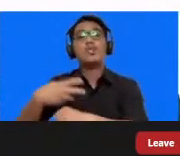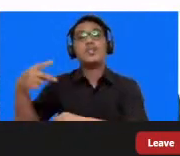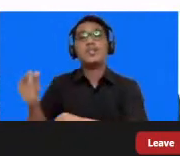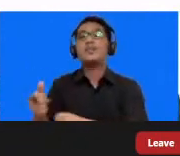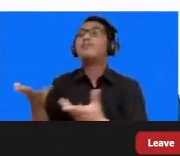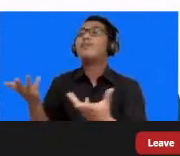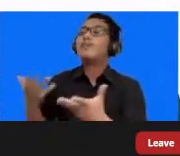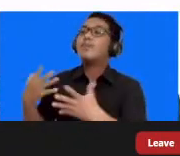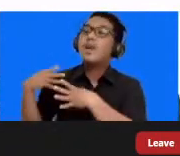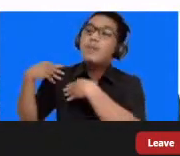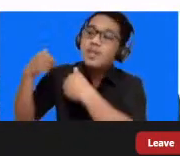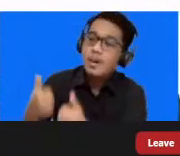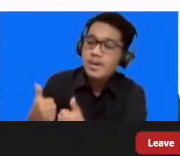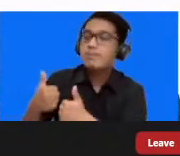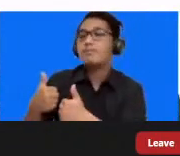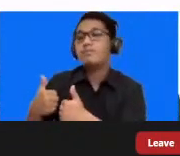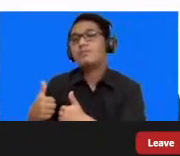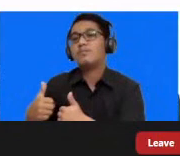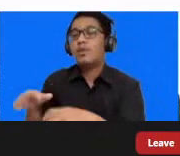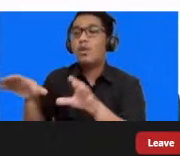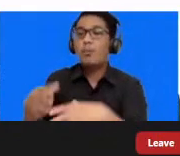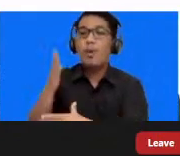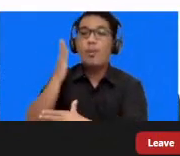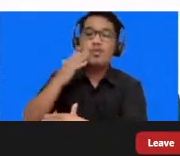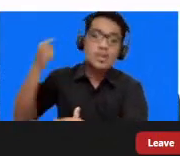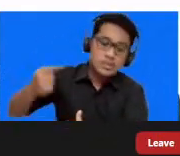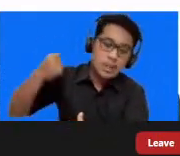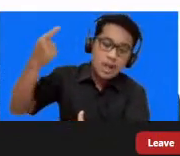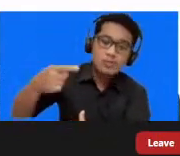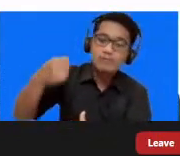such as climate change, gender or disability inclusion?